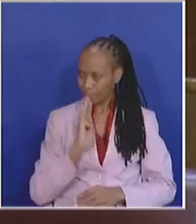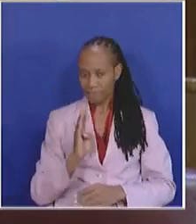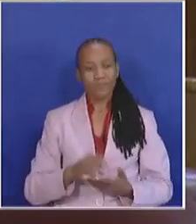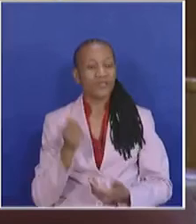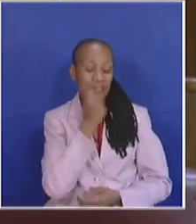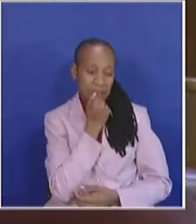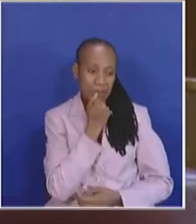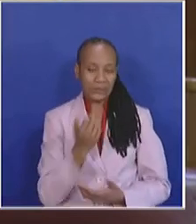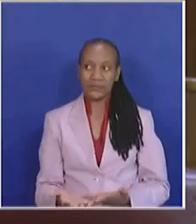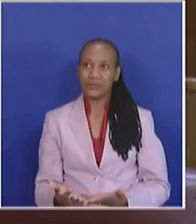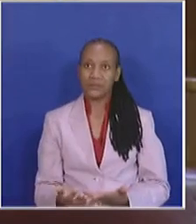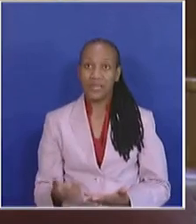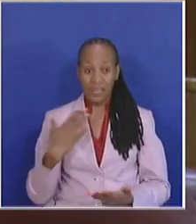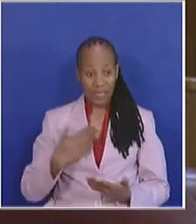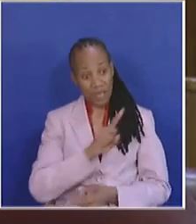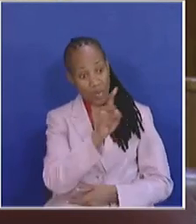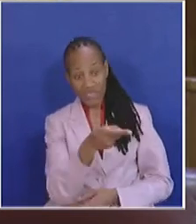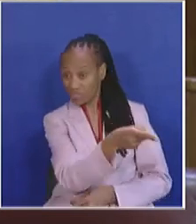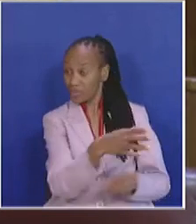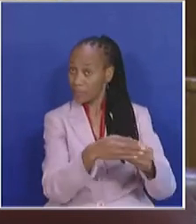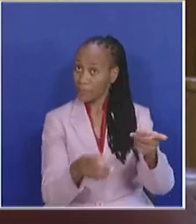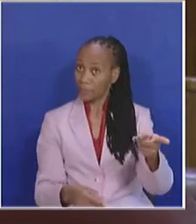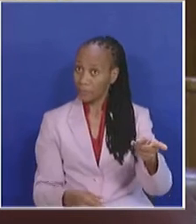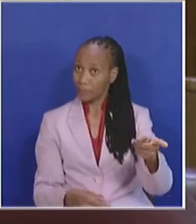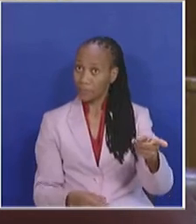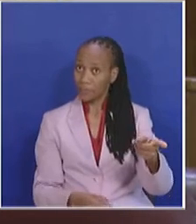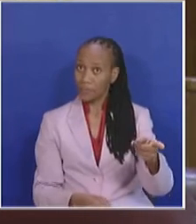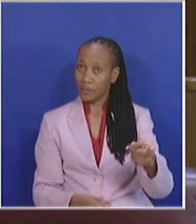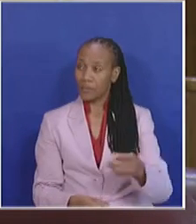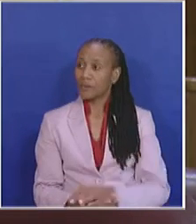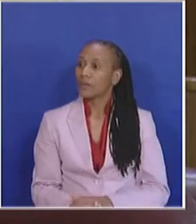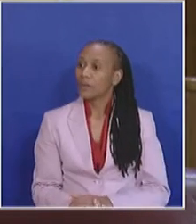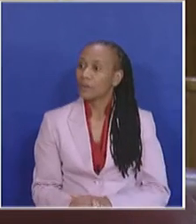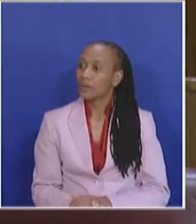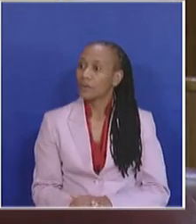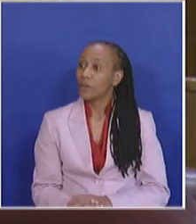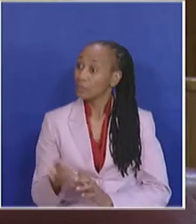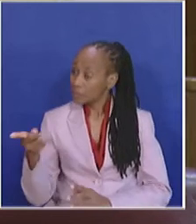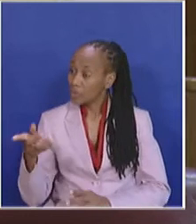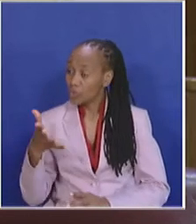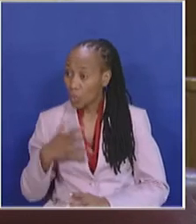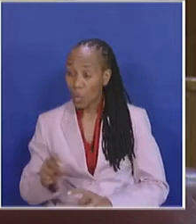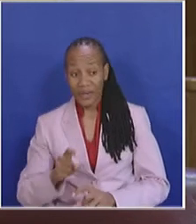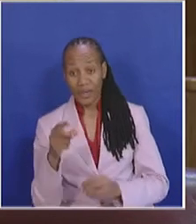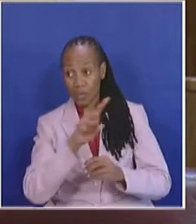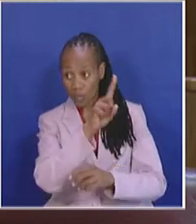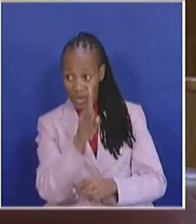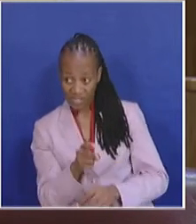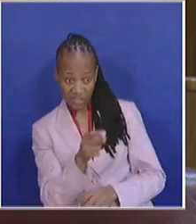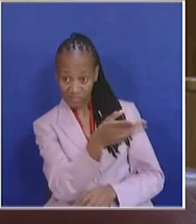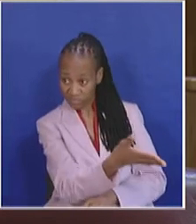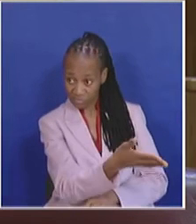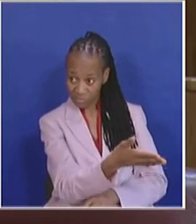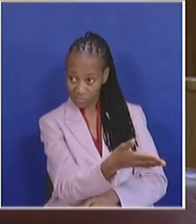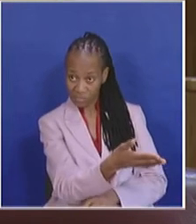will the Speaker have the guts to take my question? Honorable Esak, are you asking whether the Honorable Muhai